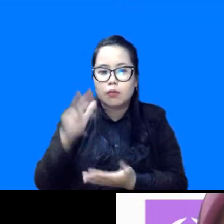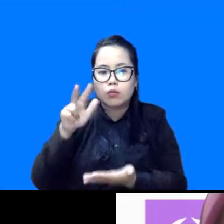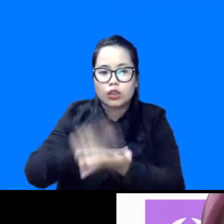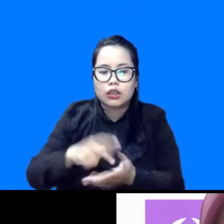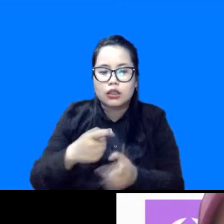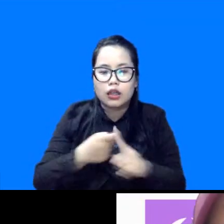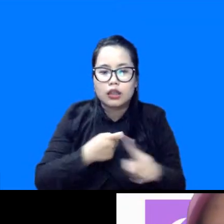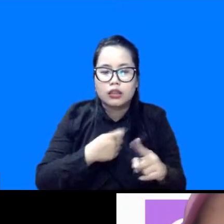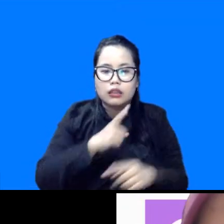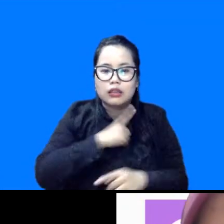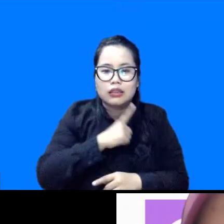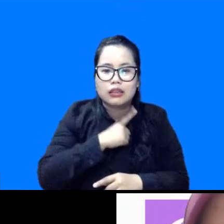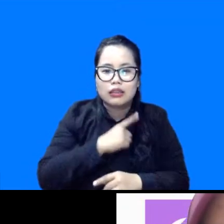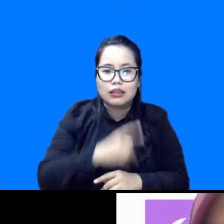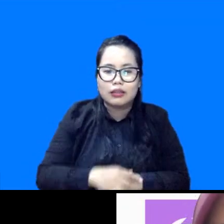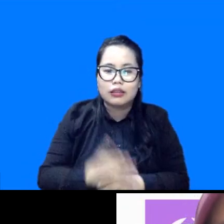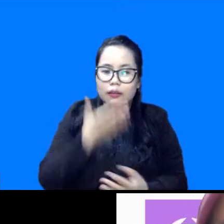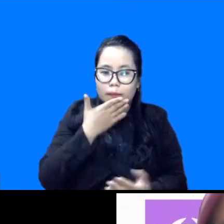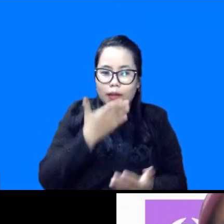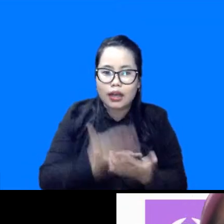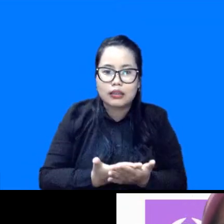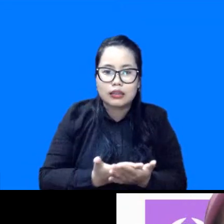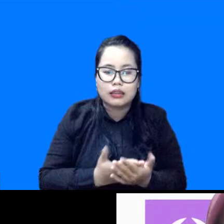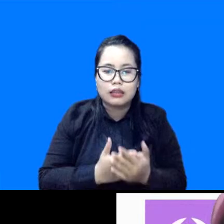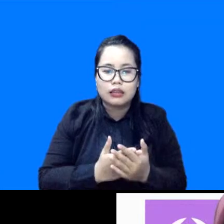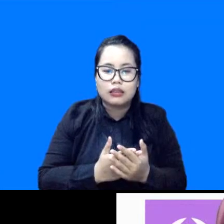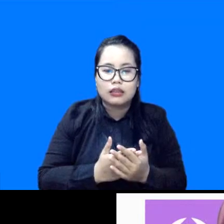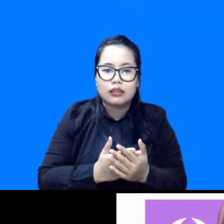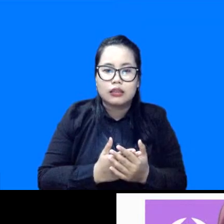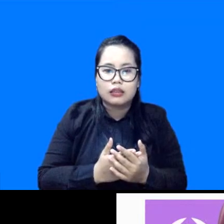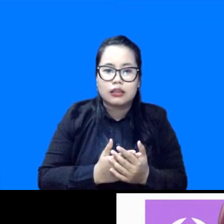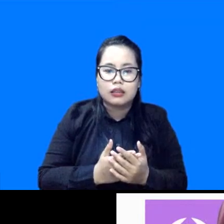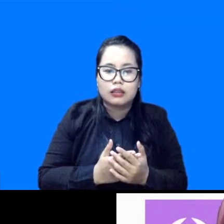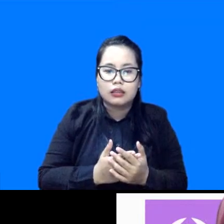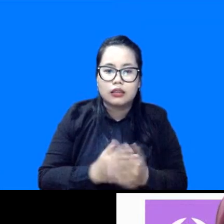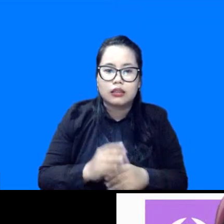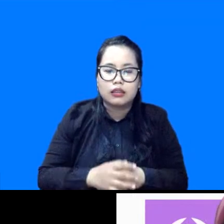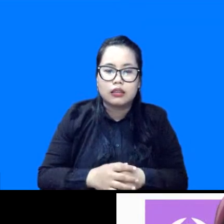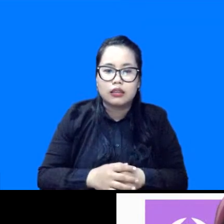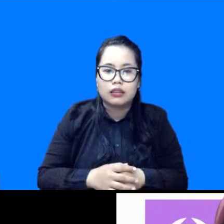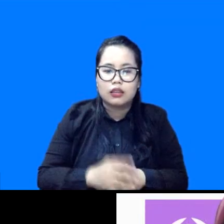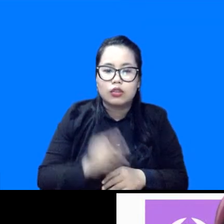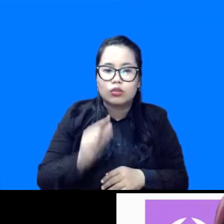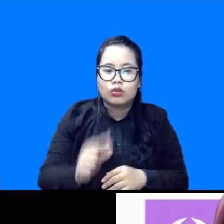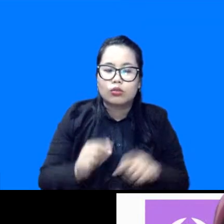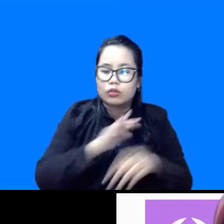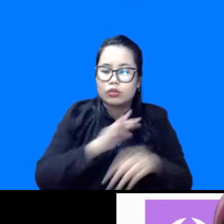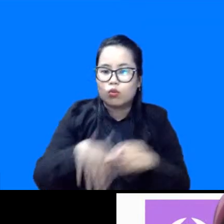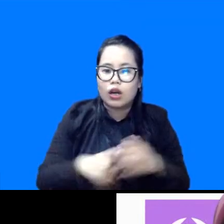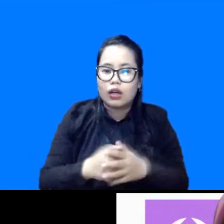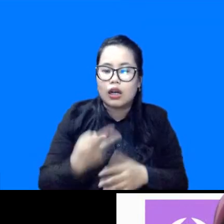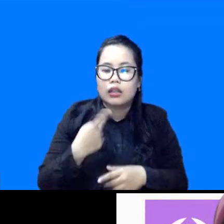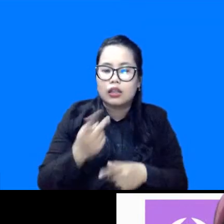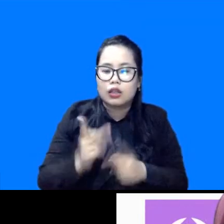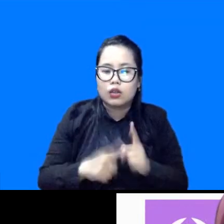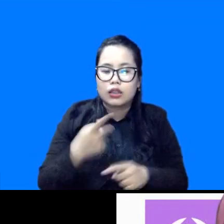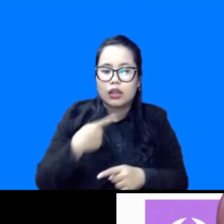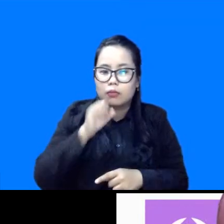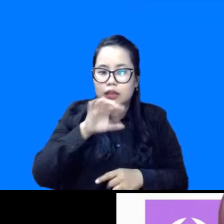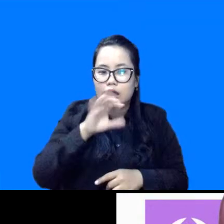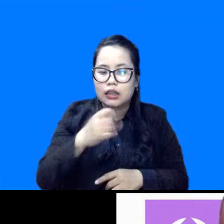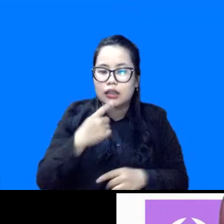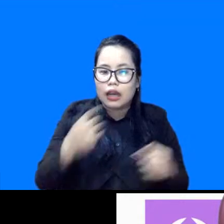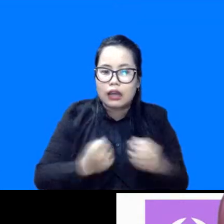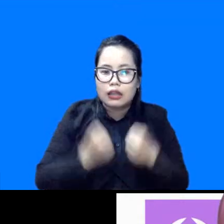Thank you so much, Mbak Mona. This is a reflection for all of us that when we talk about energy transition, and also when we talk about